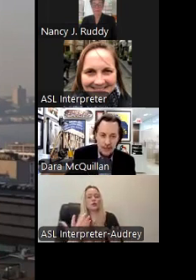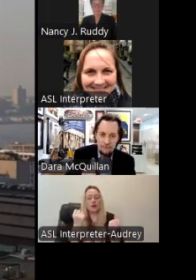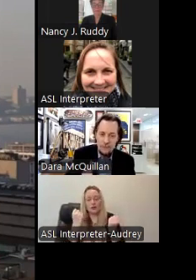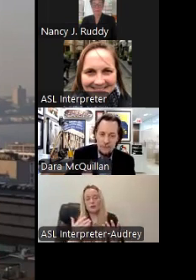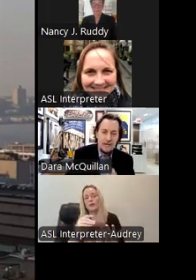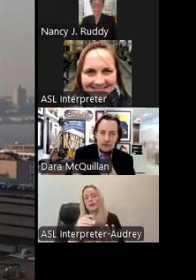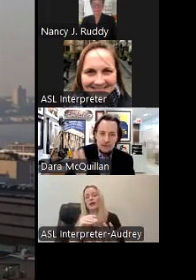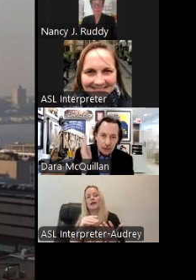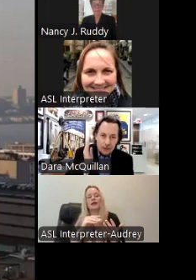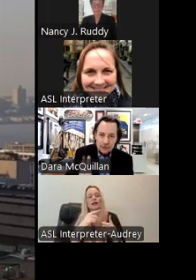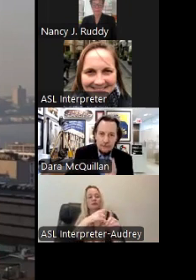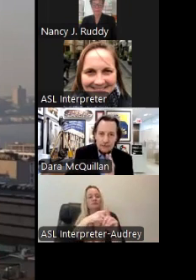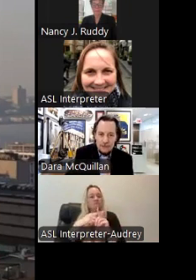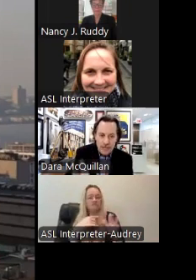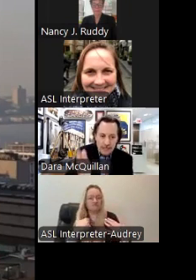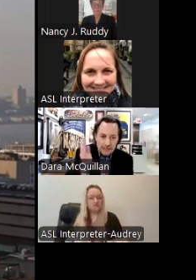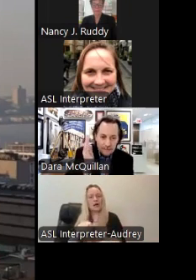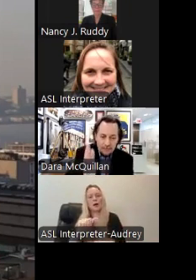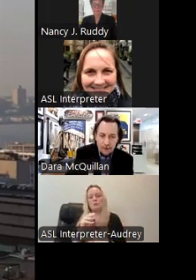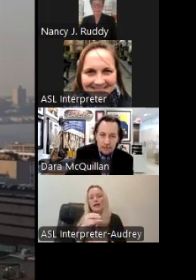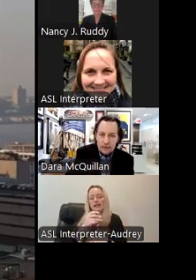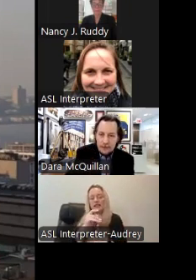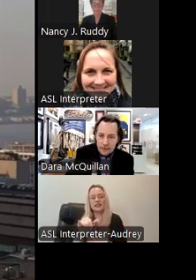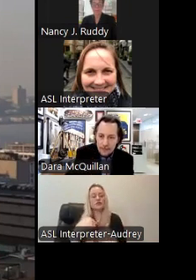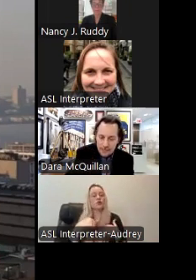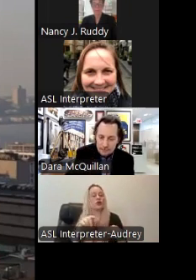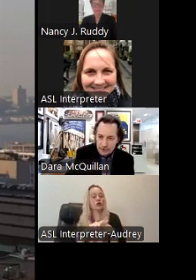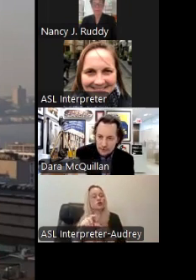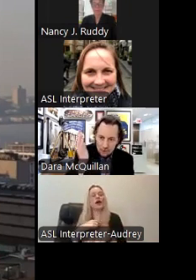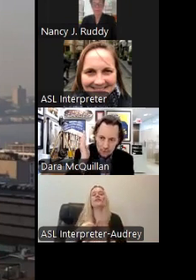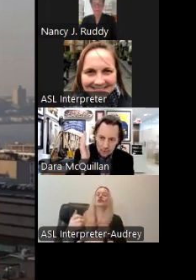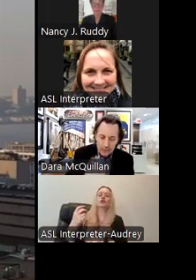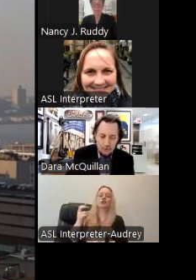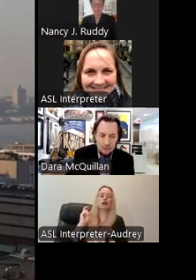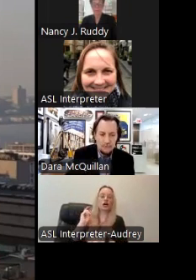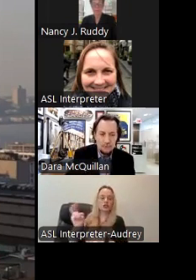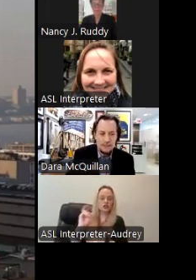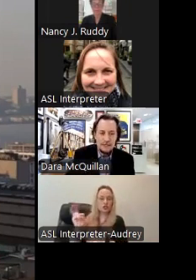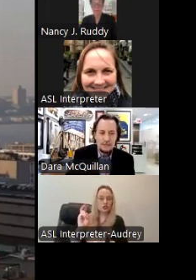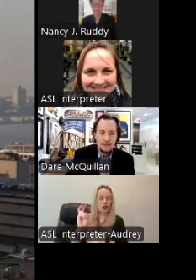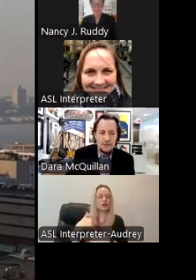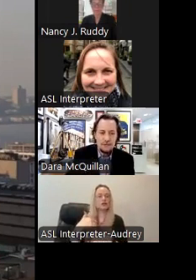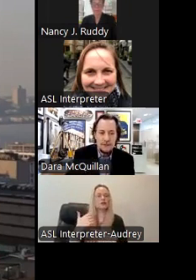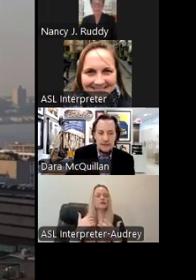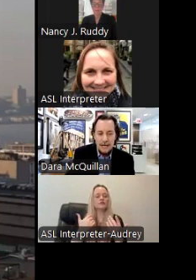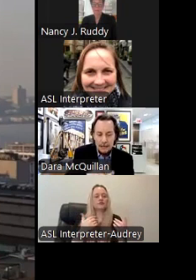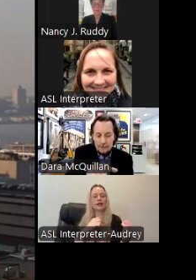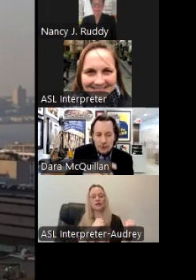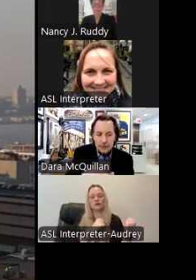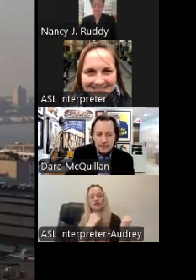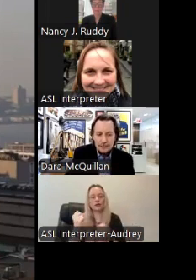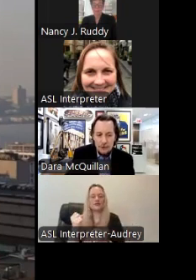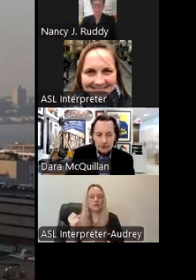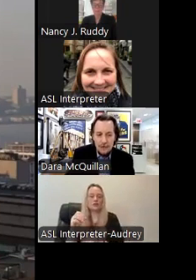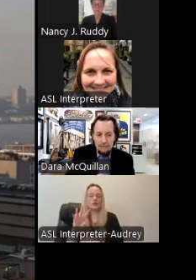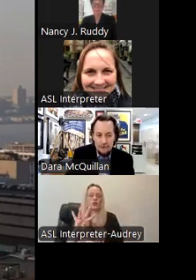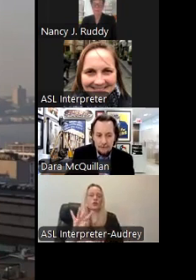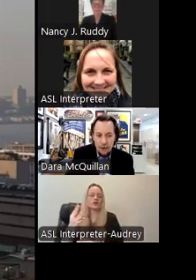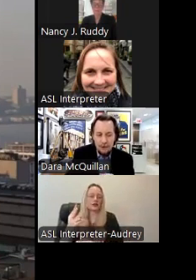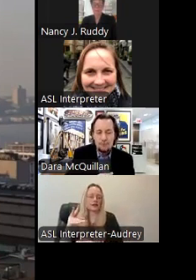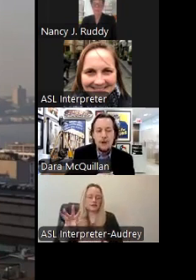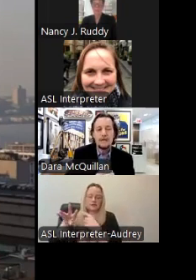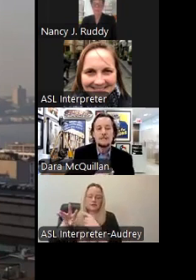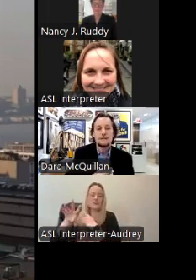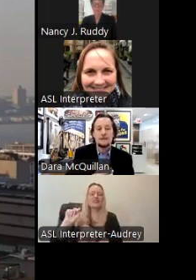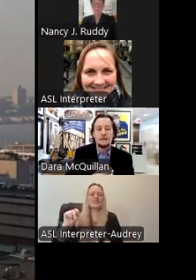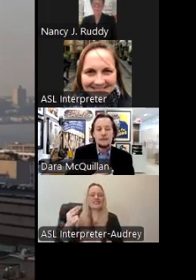of life. We even have a shuttle service that takes them from these buildings all the way across 42nd Street. And if you look at this photograph on the